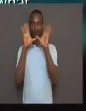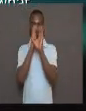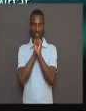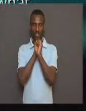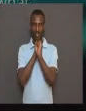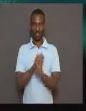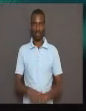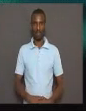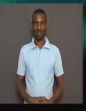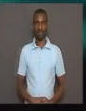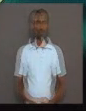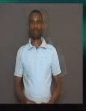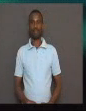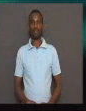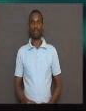Time's up.